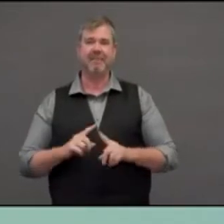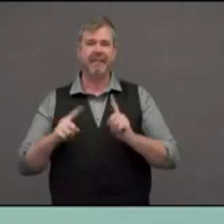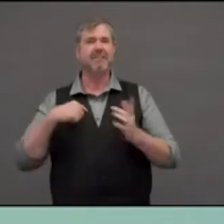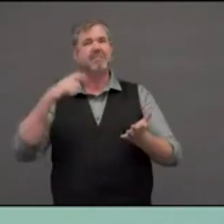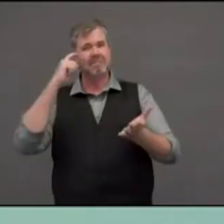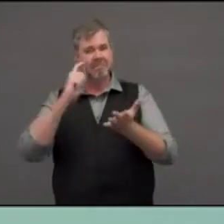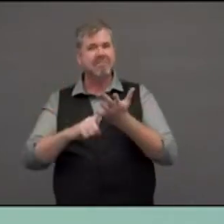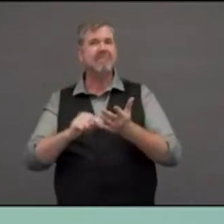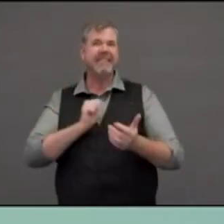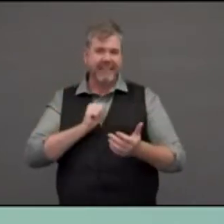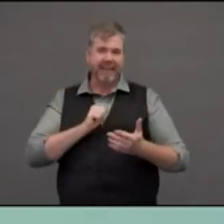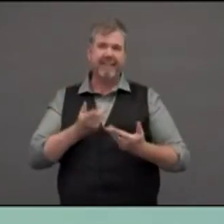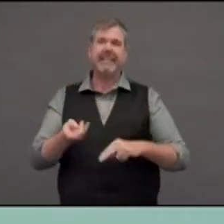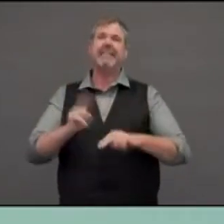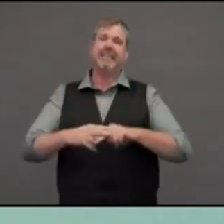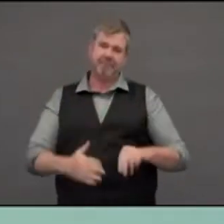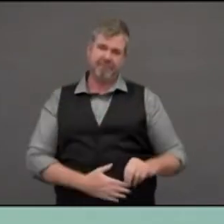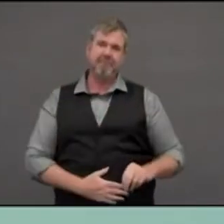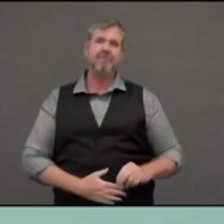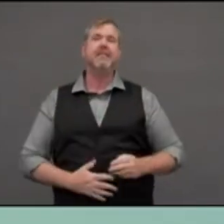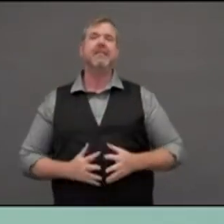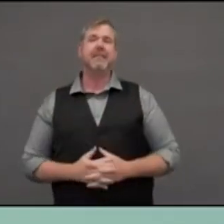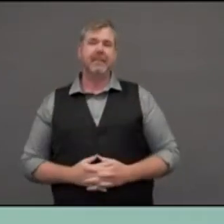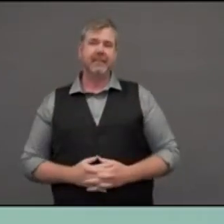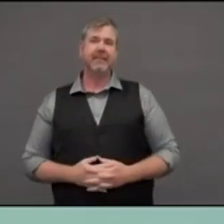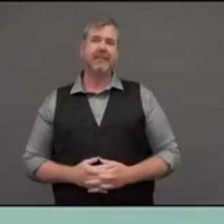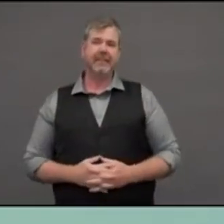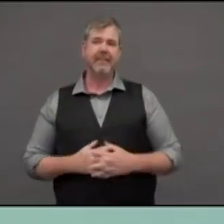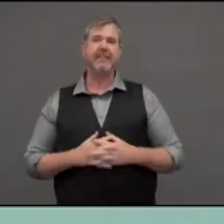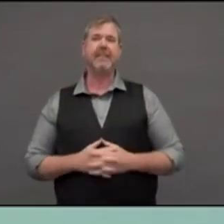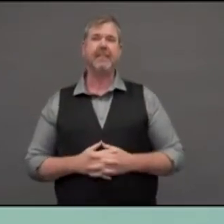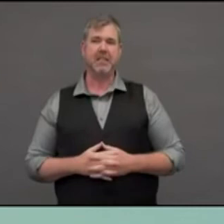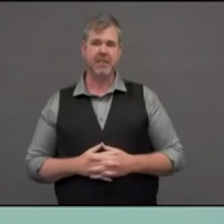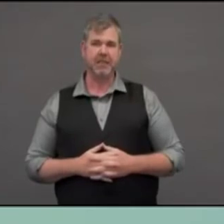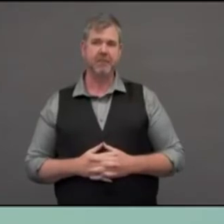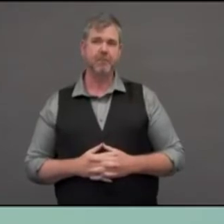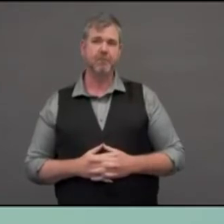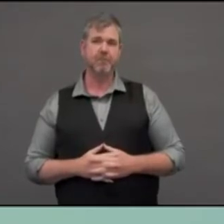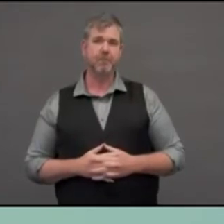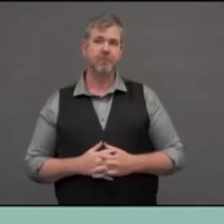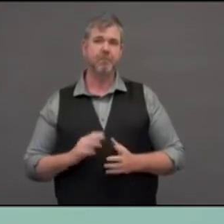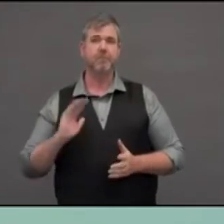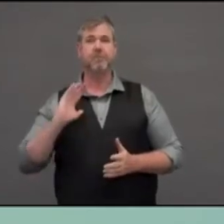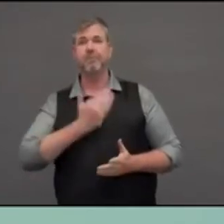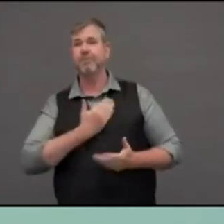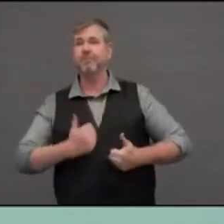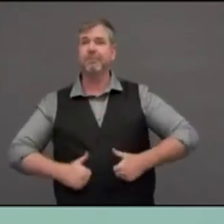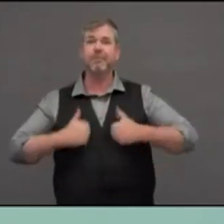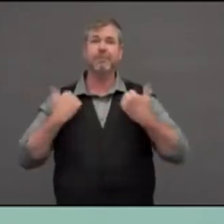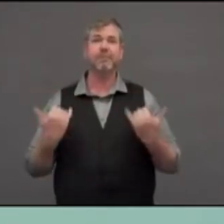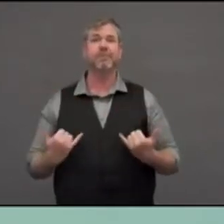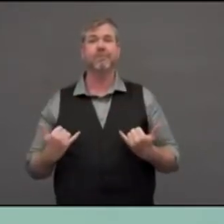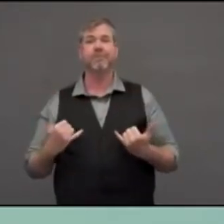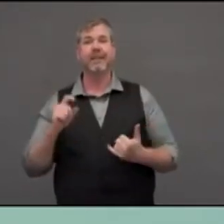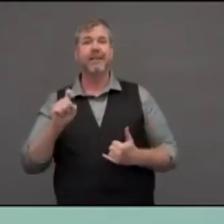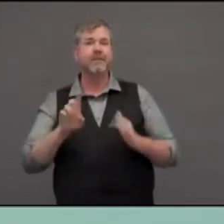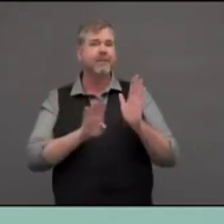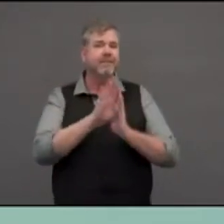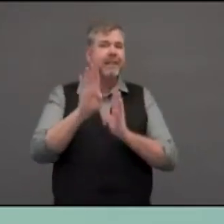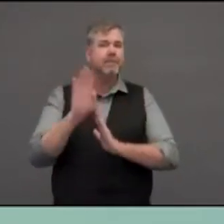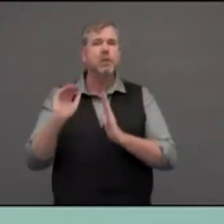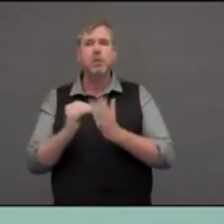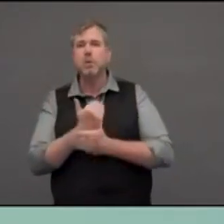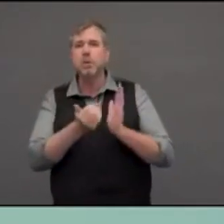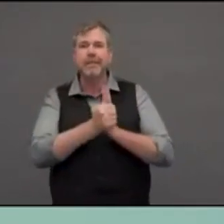And I think we're at this stage, some of us in our lives, where we have to, you know, develop new skills, like I